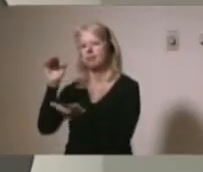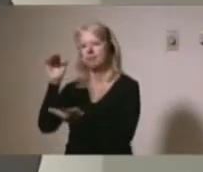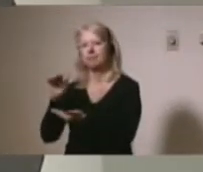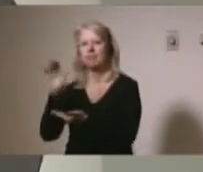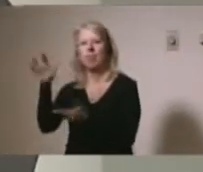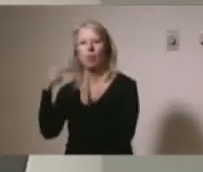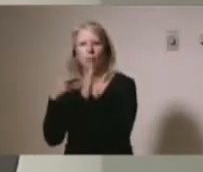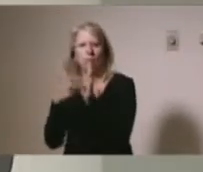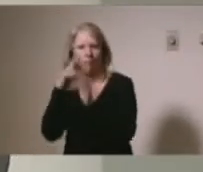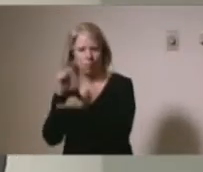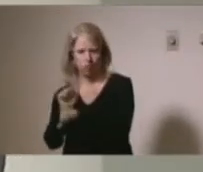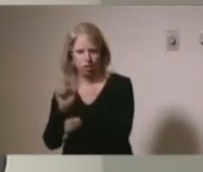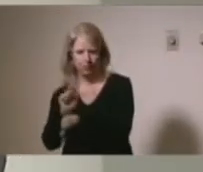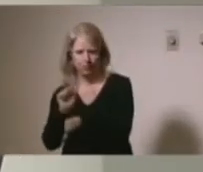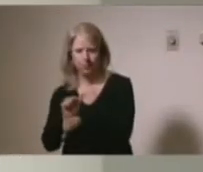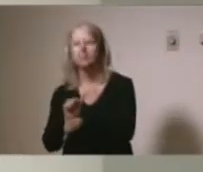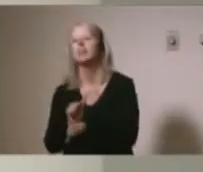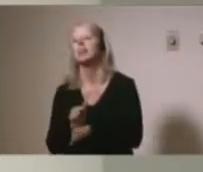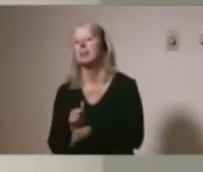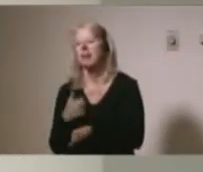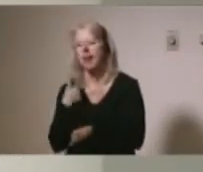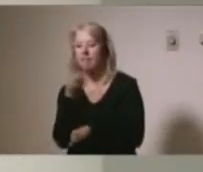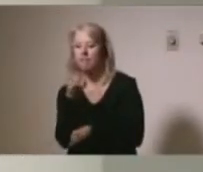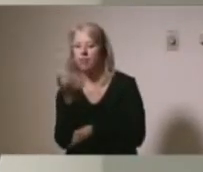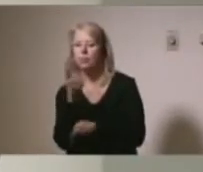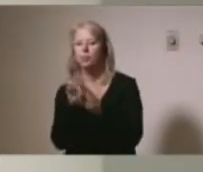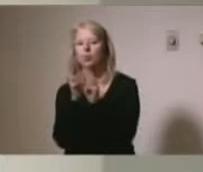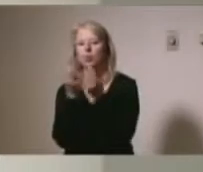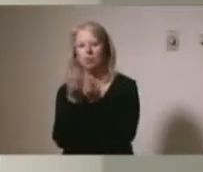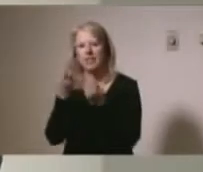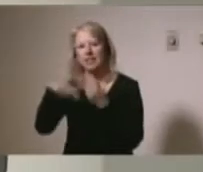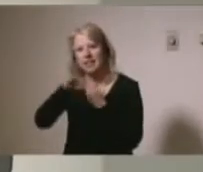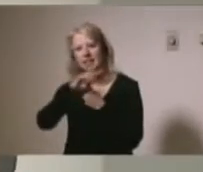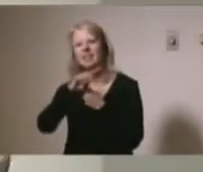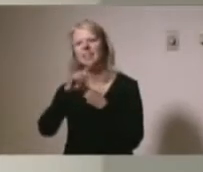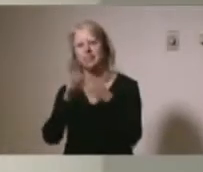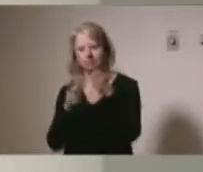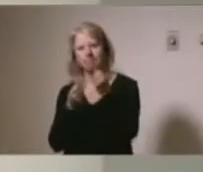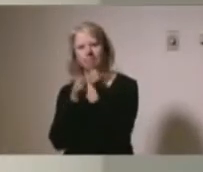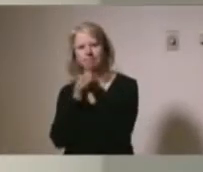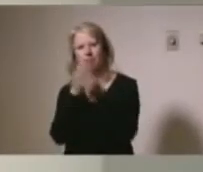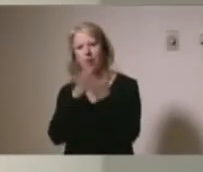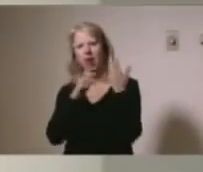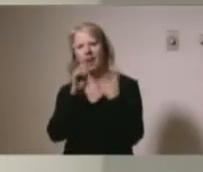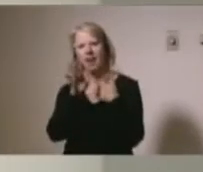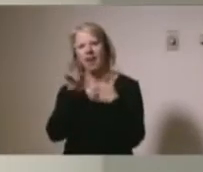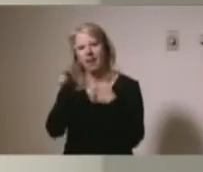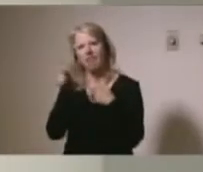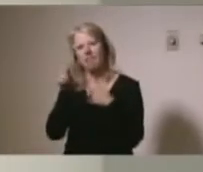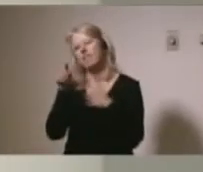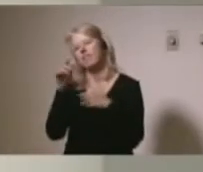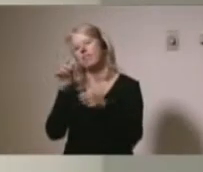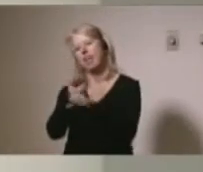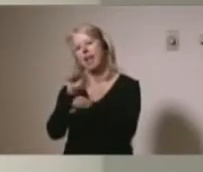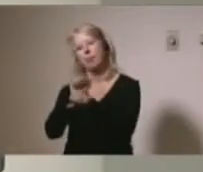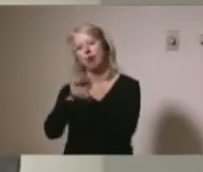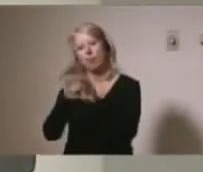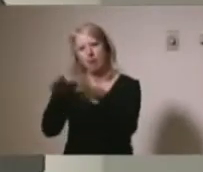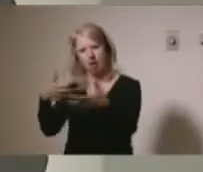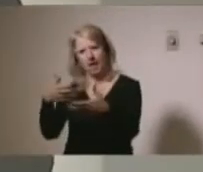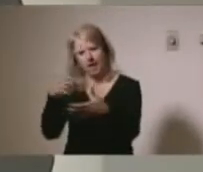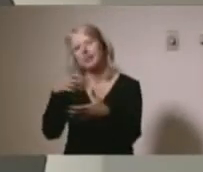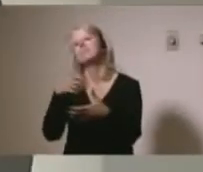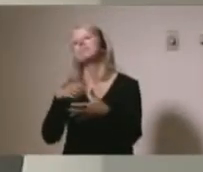There are a handful of unions that are affiliated to the main Progressive Party, the Labour Party.